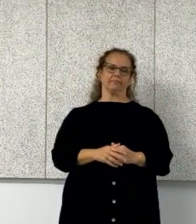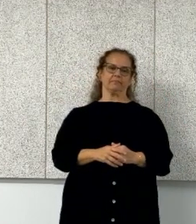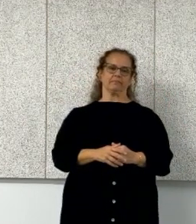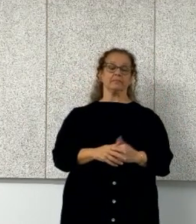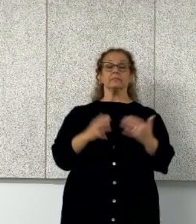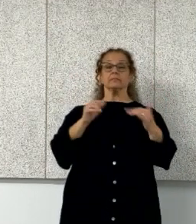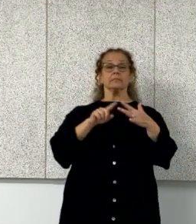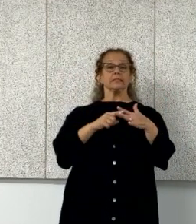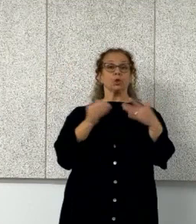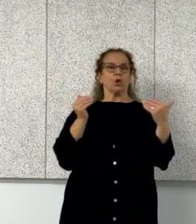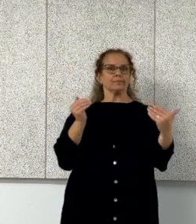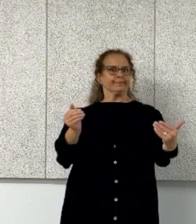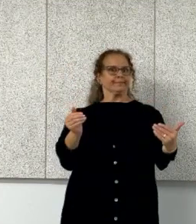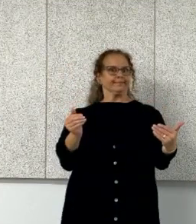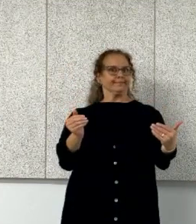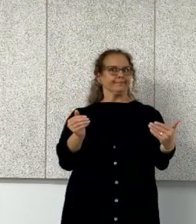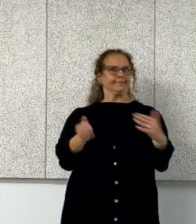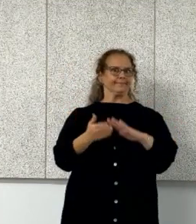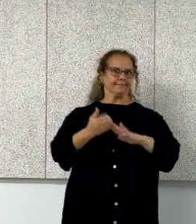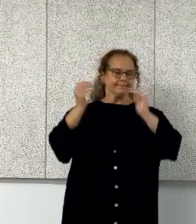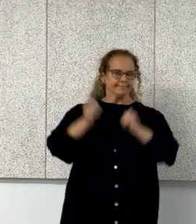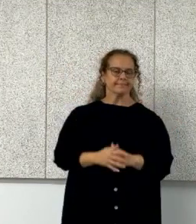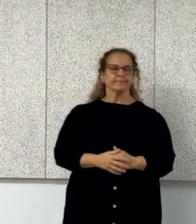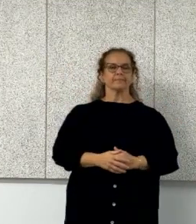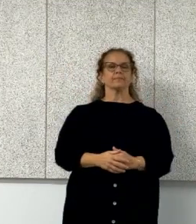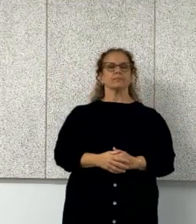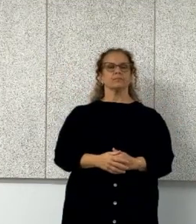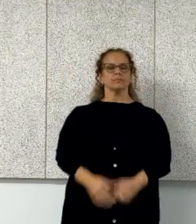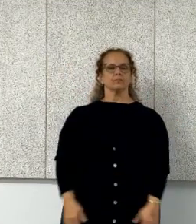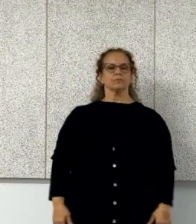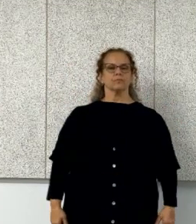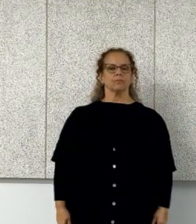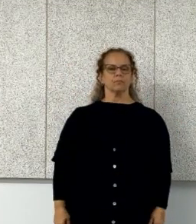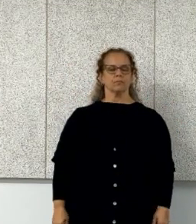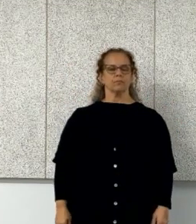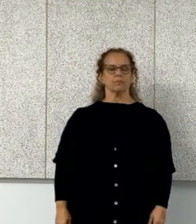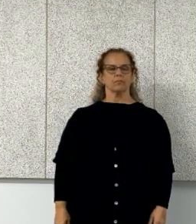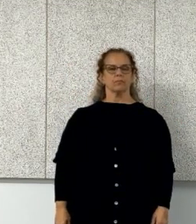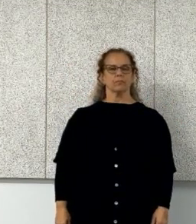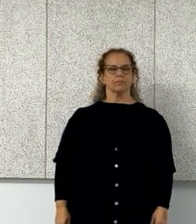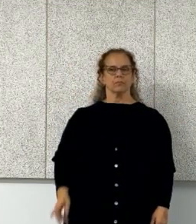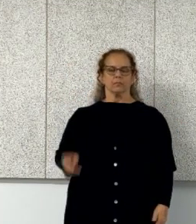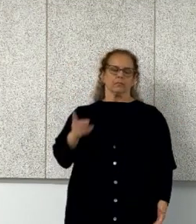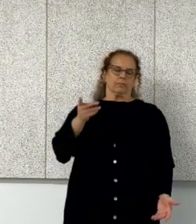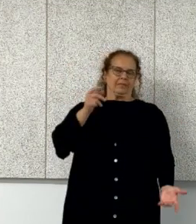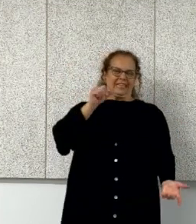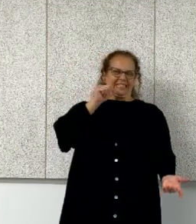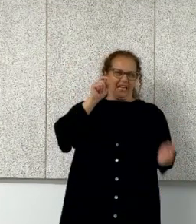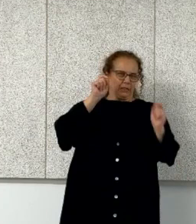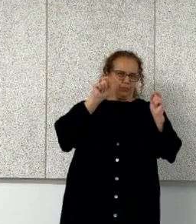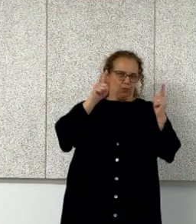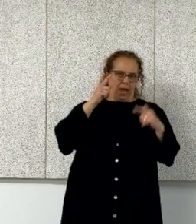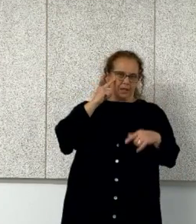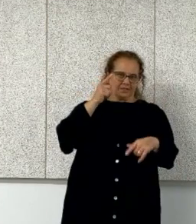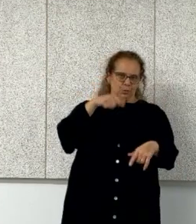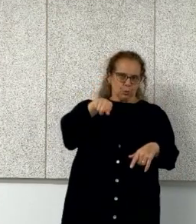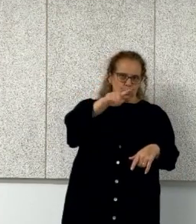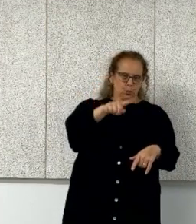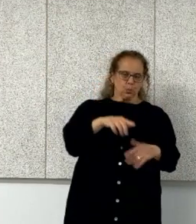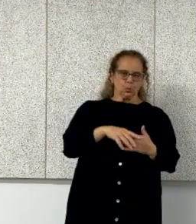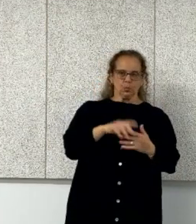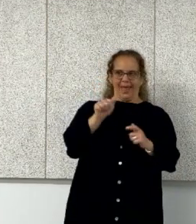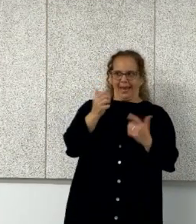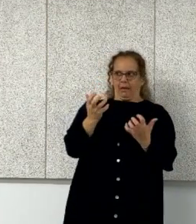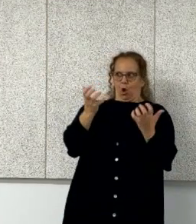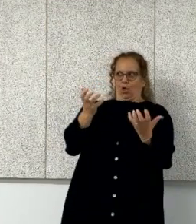get started. Let's get going here. So I think that, you know, will not come as a surprise to any of you or to anyone in the